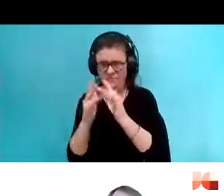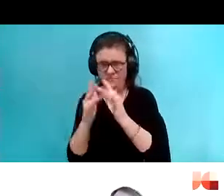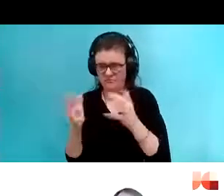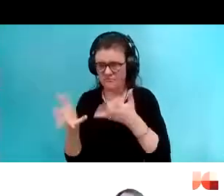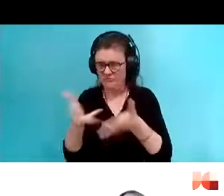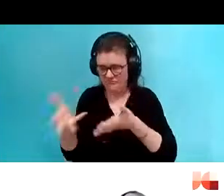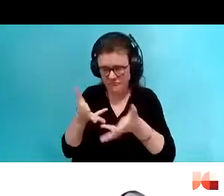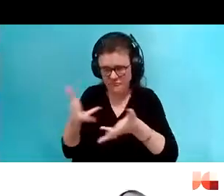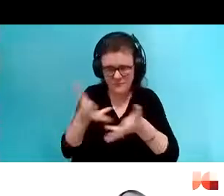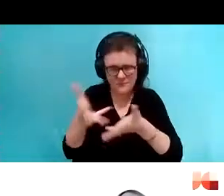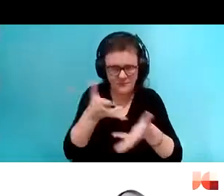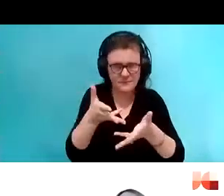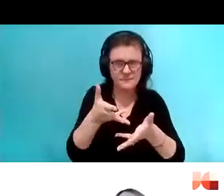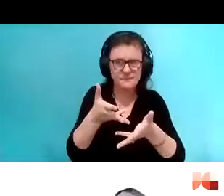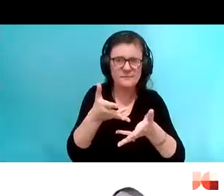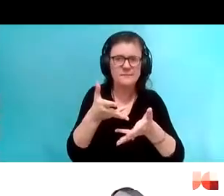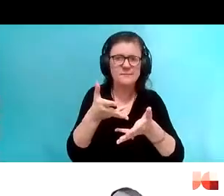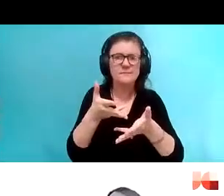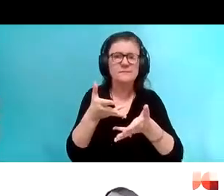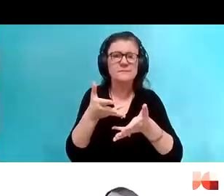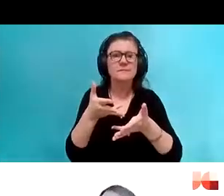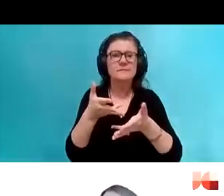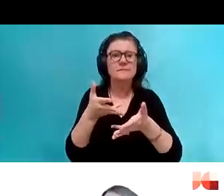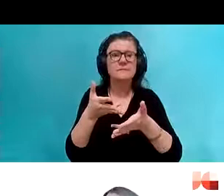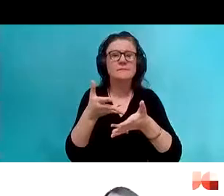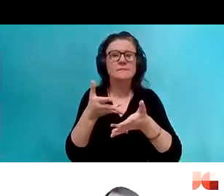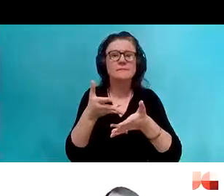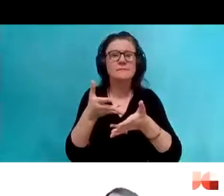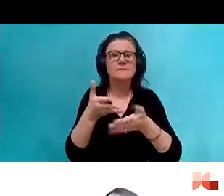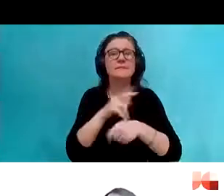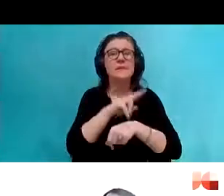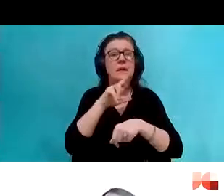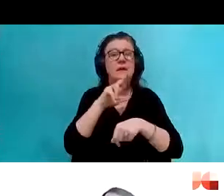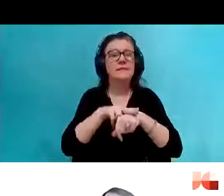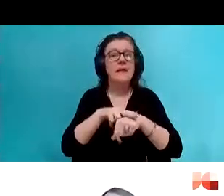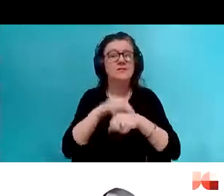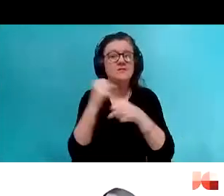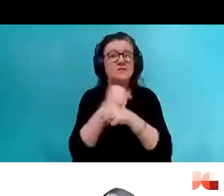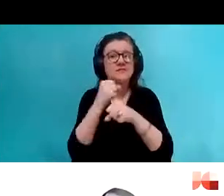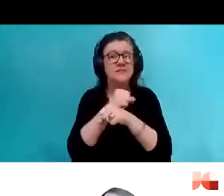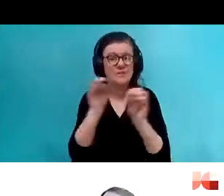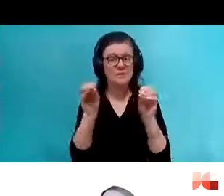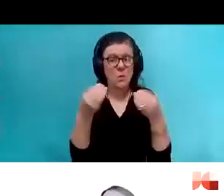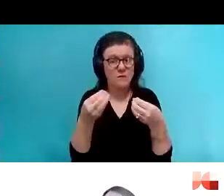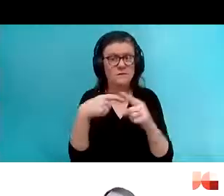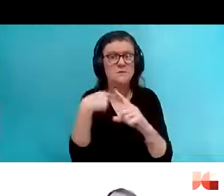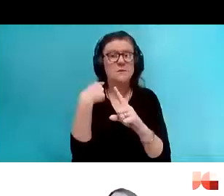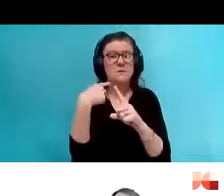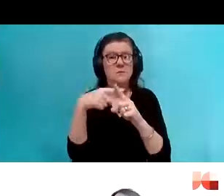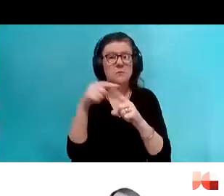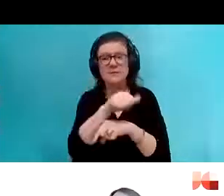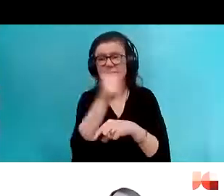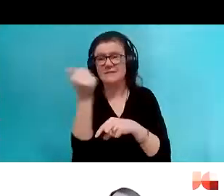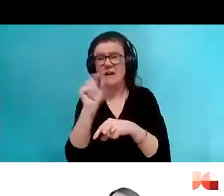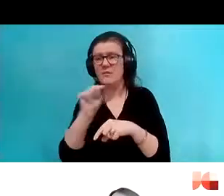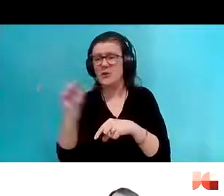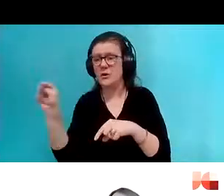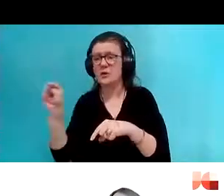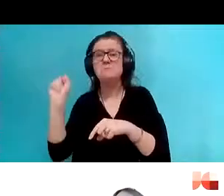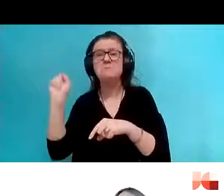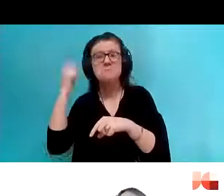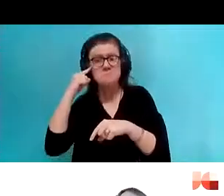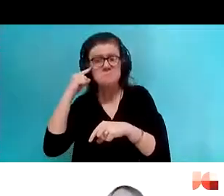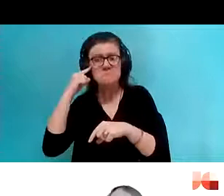stakeholders. In addition to the National Stats Office, we're including all of the relevant line ministries that